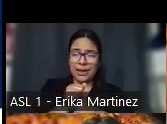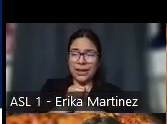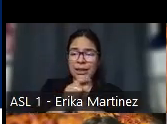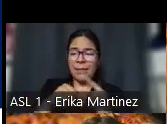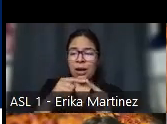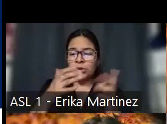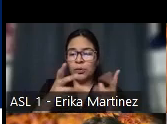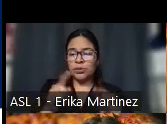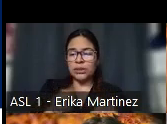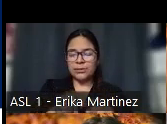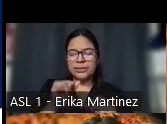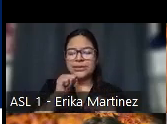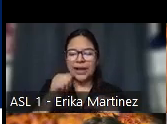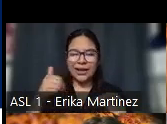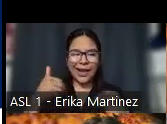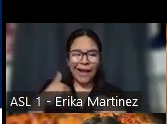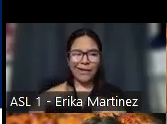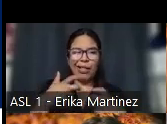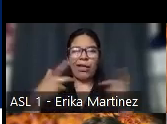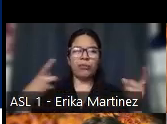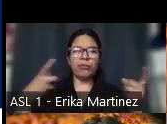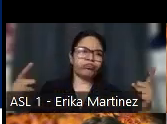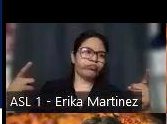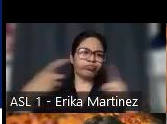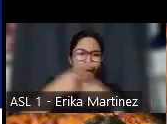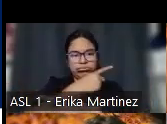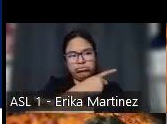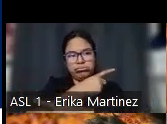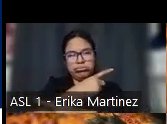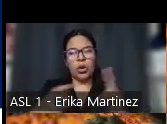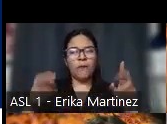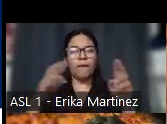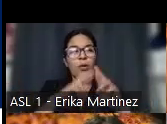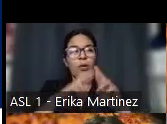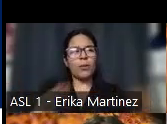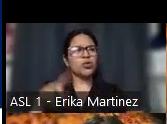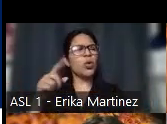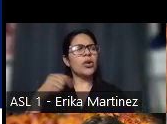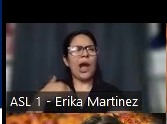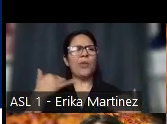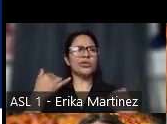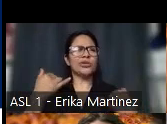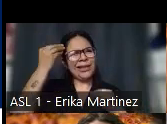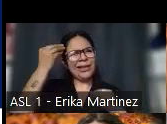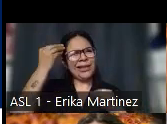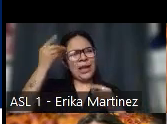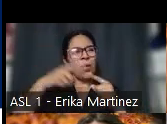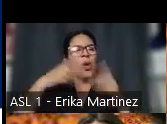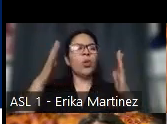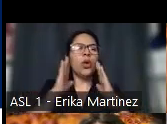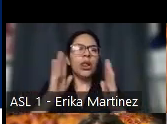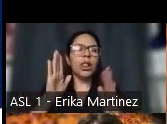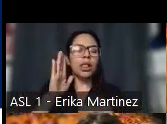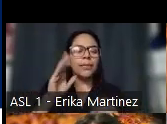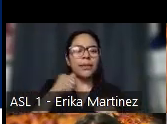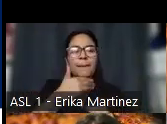about not enough cross-reporting being done. I was just wondering what is the most efficient way for me to report